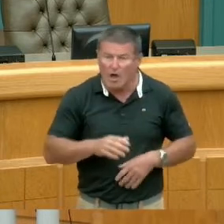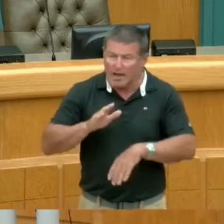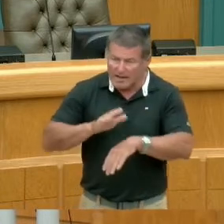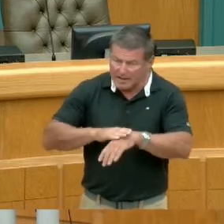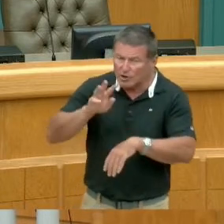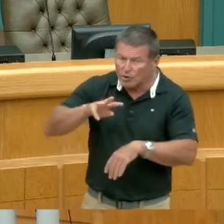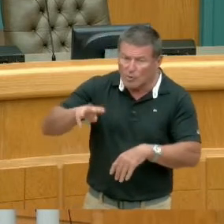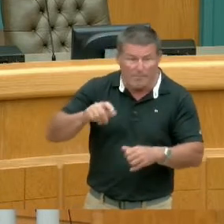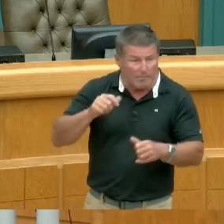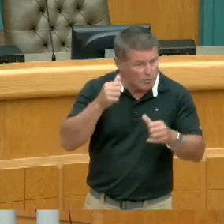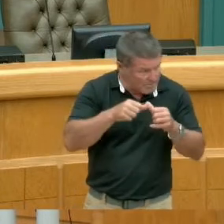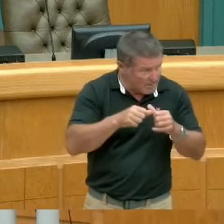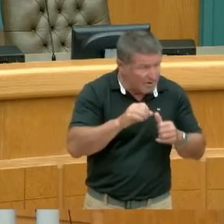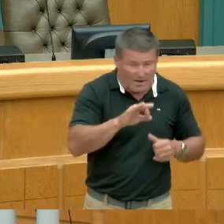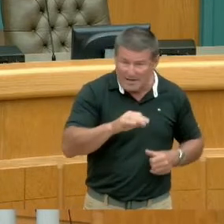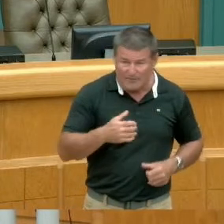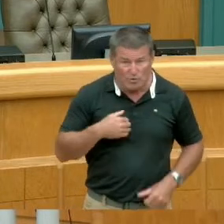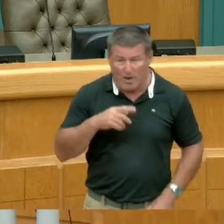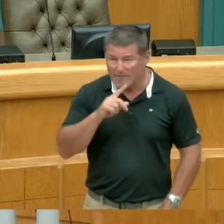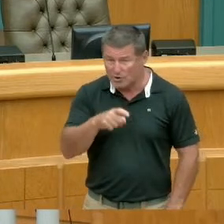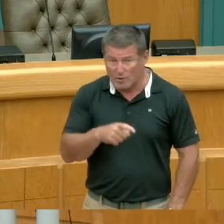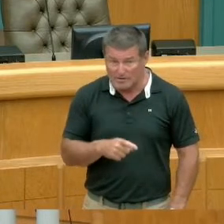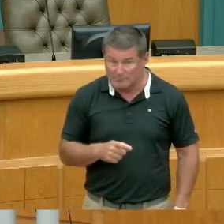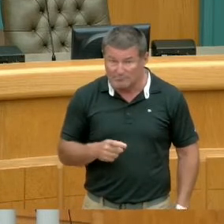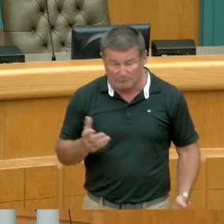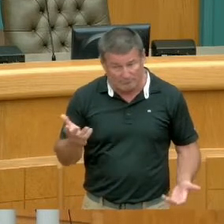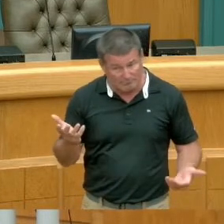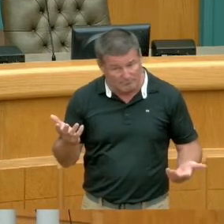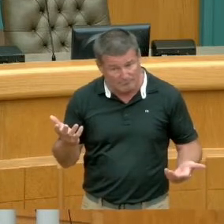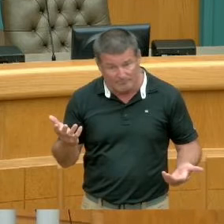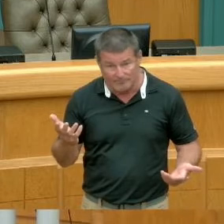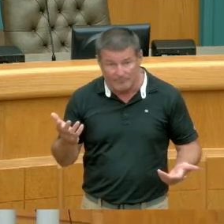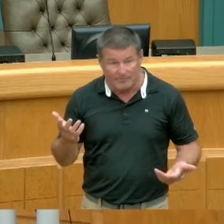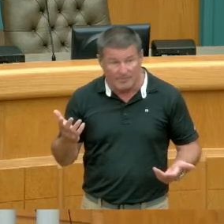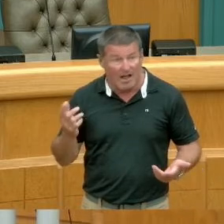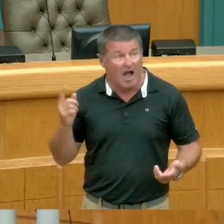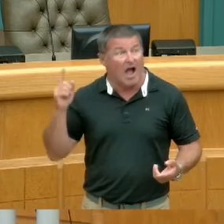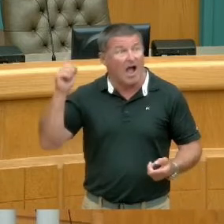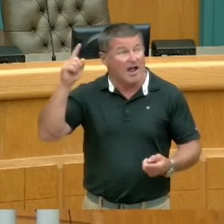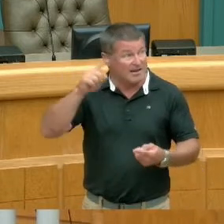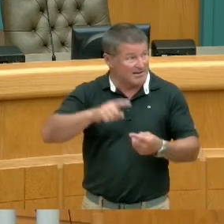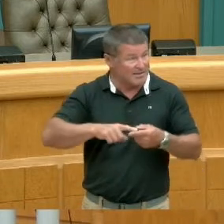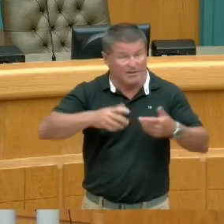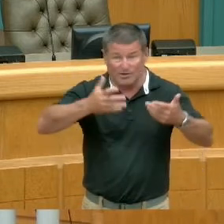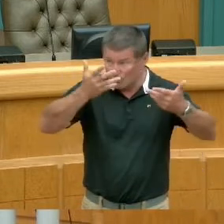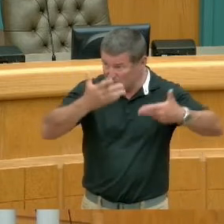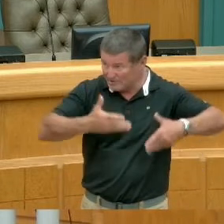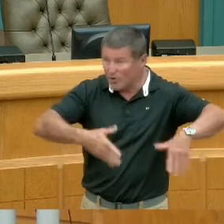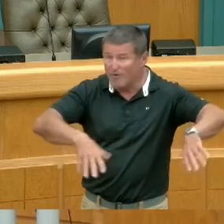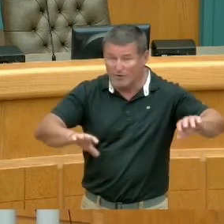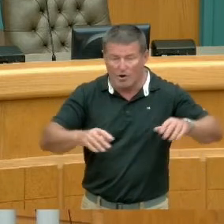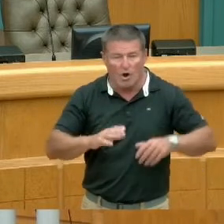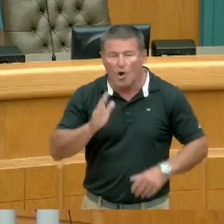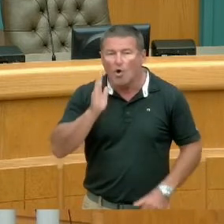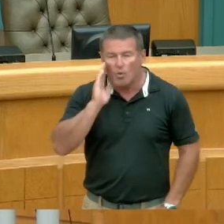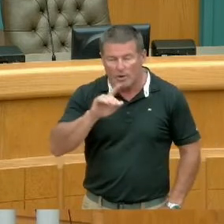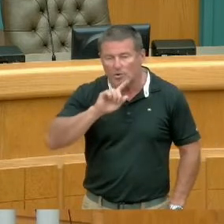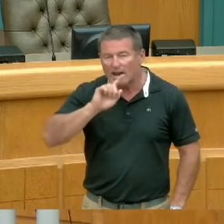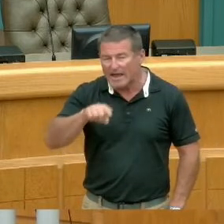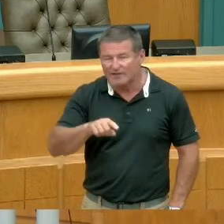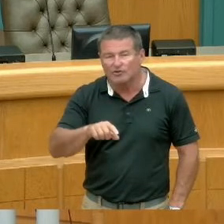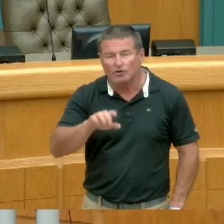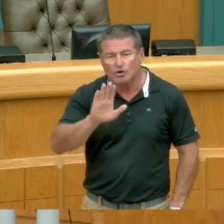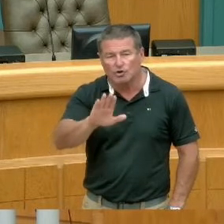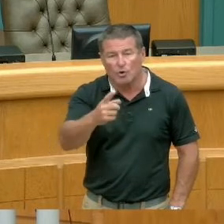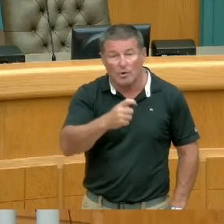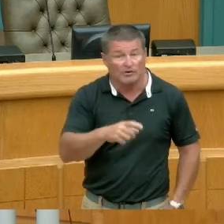just remember if you have questions, until there are no more questions, we're going to keep answering your questions at